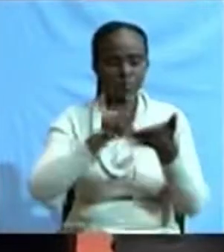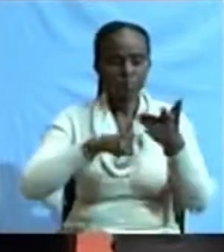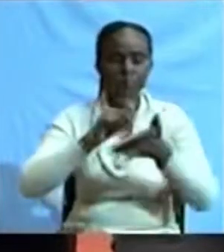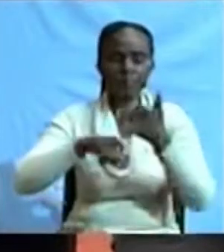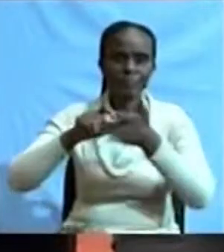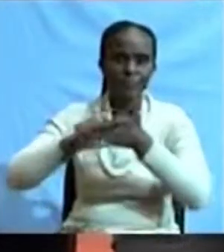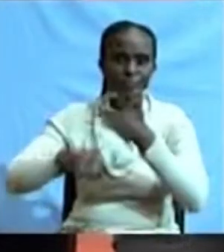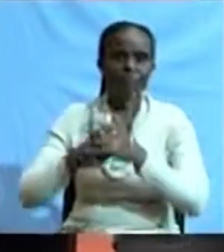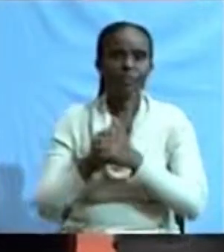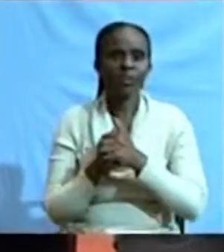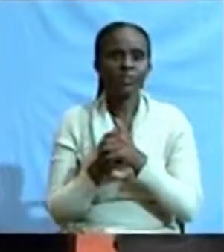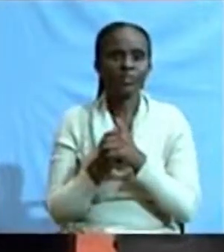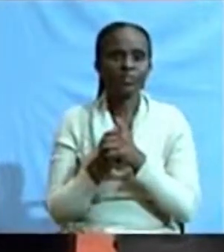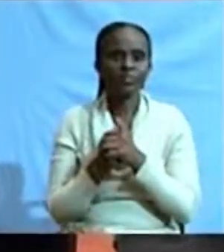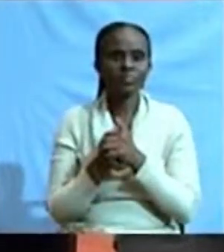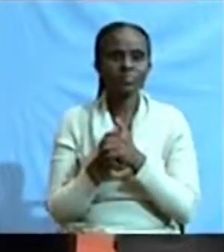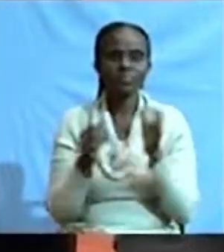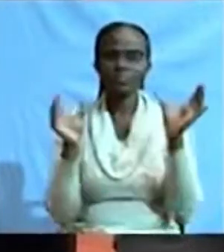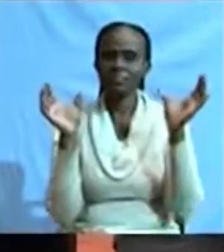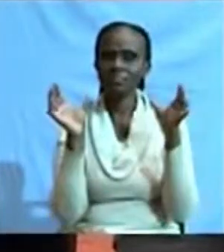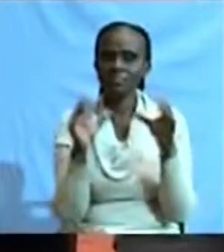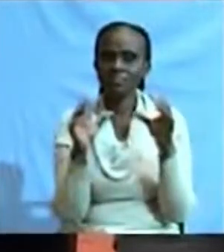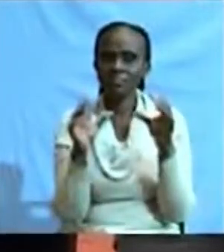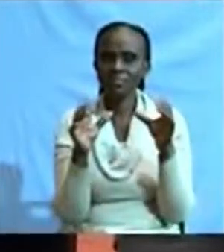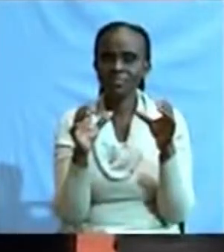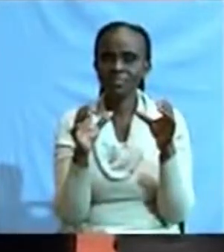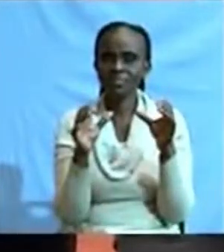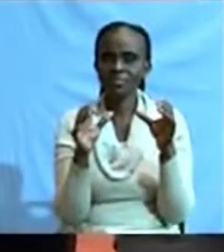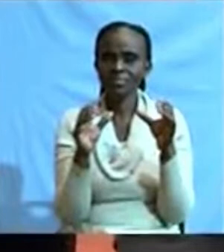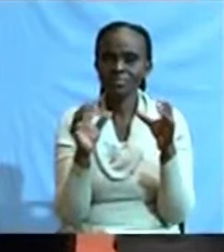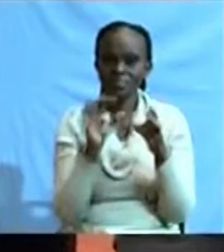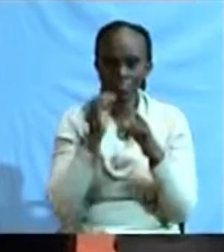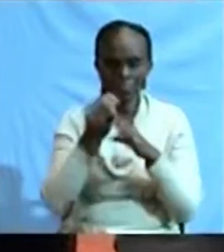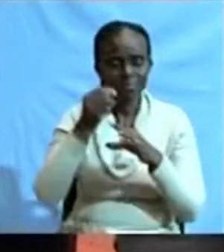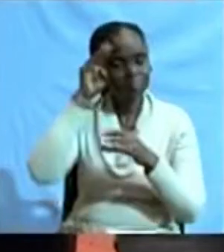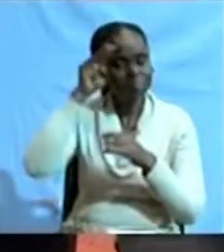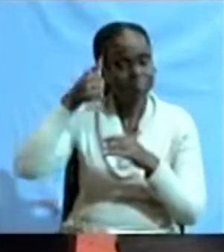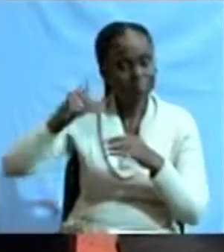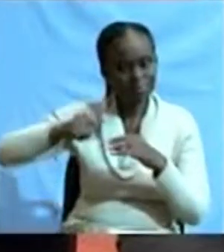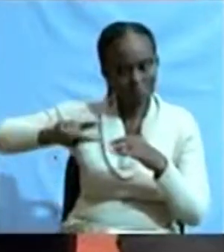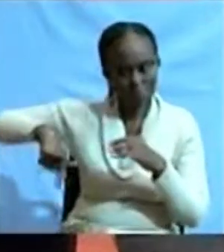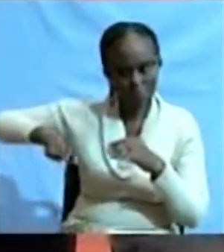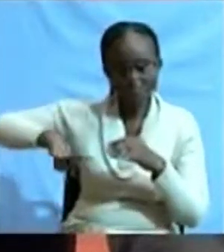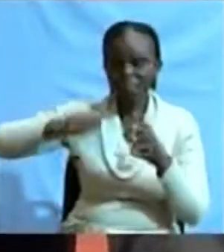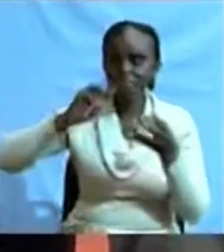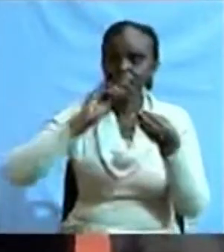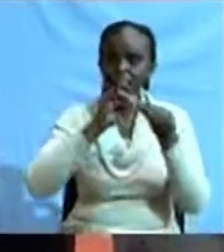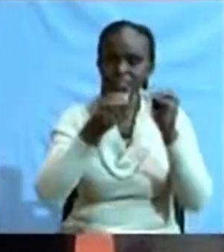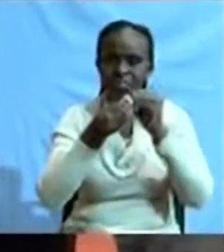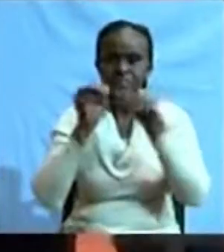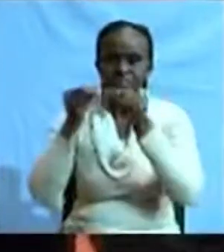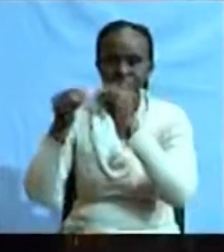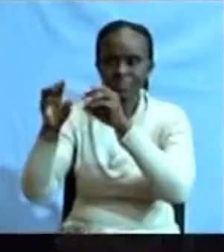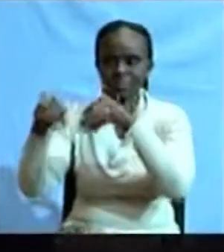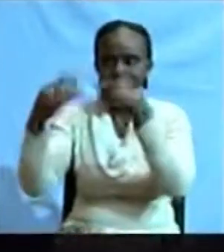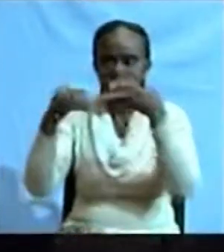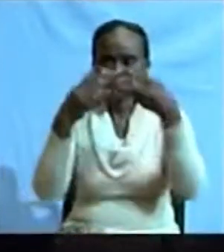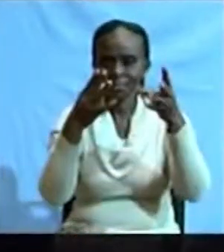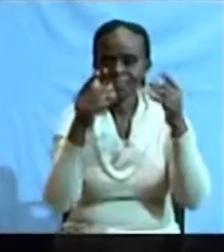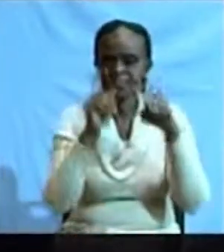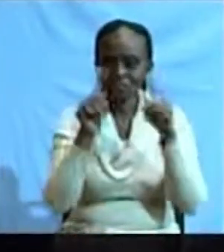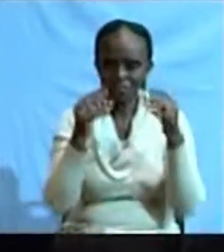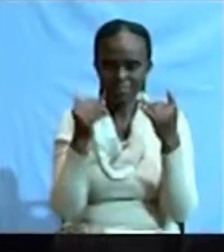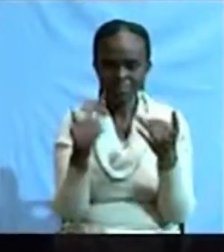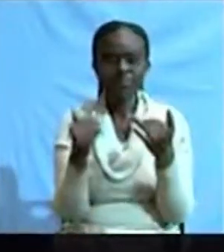because the Council, or rather the Ministry, dread in numbering the plots at the